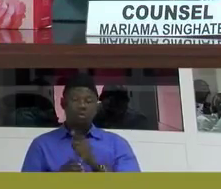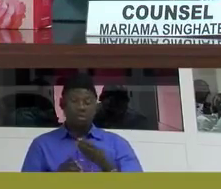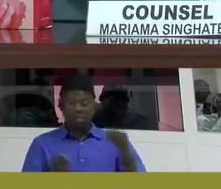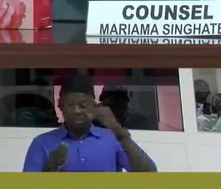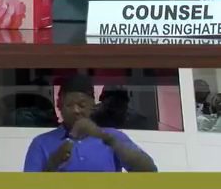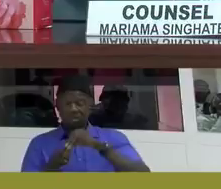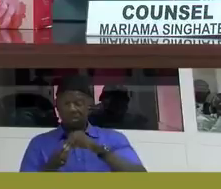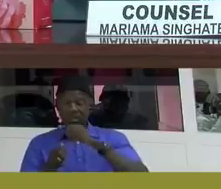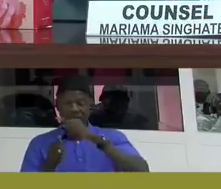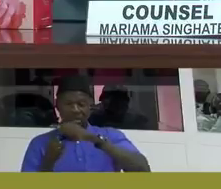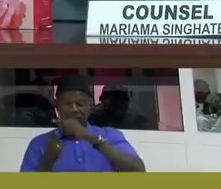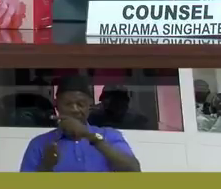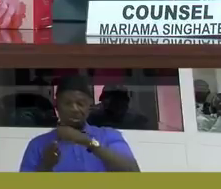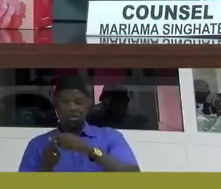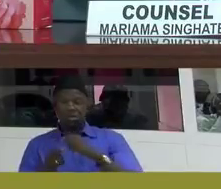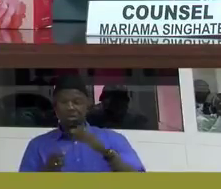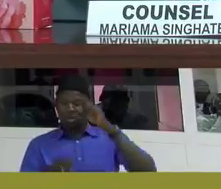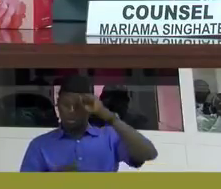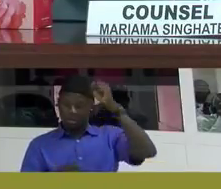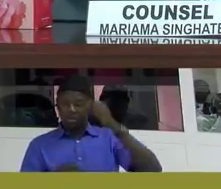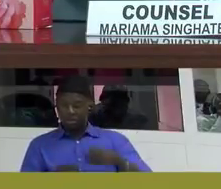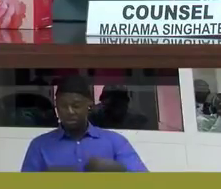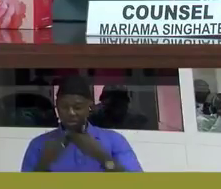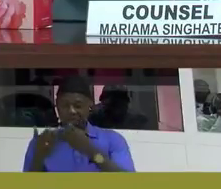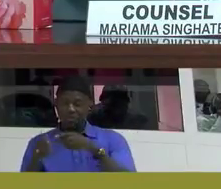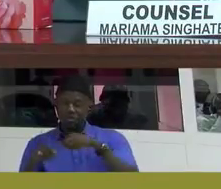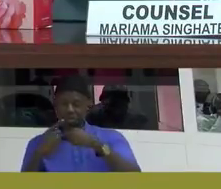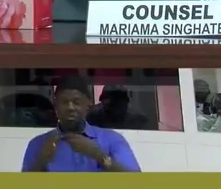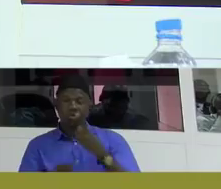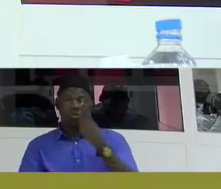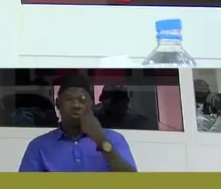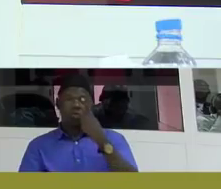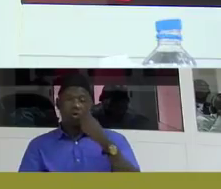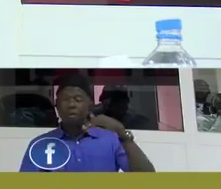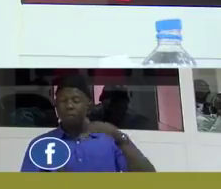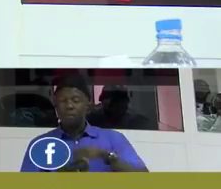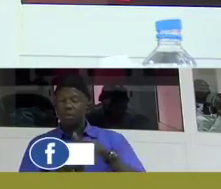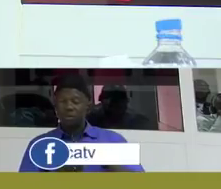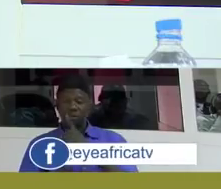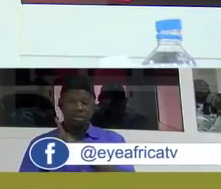to the Christian community. How did you view that?